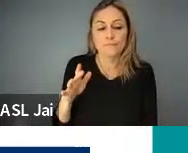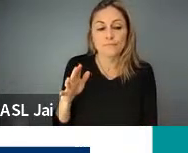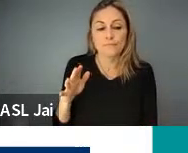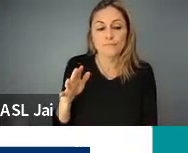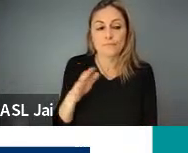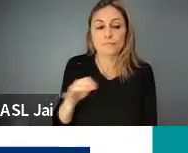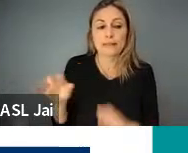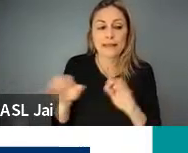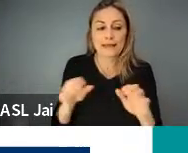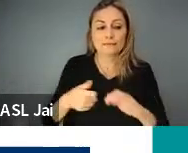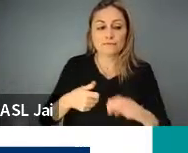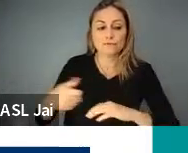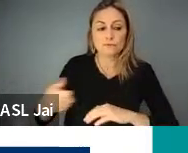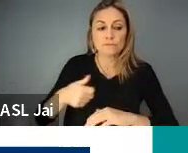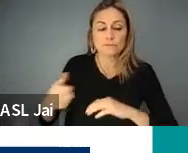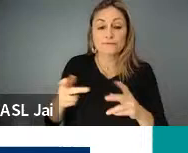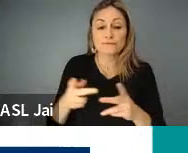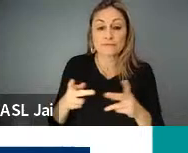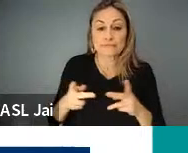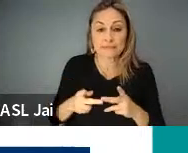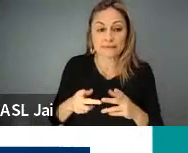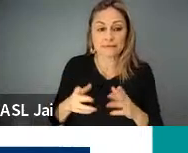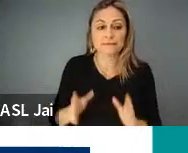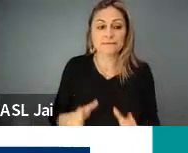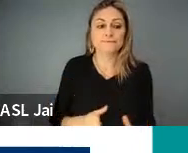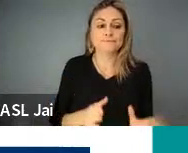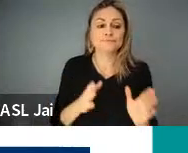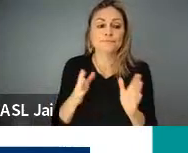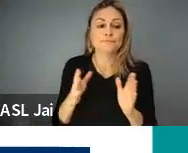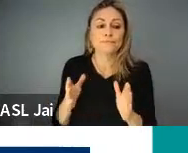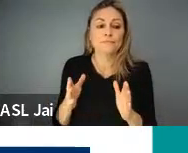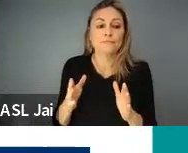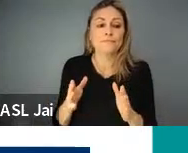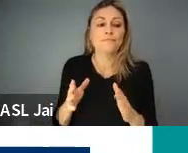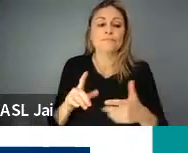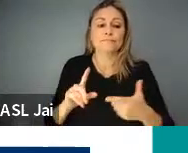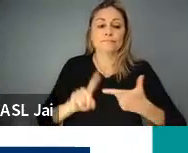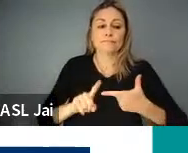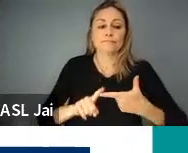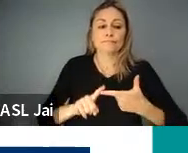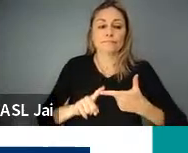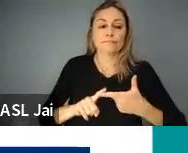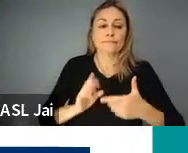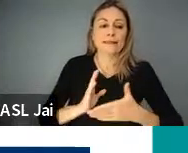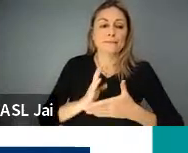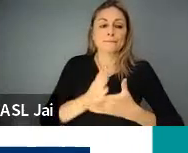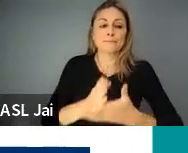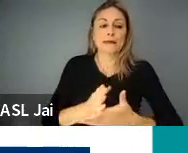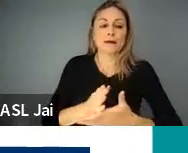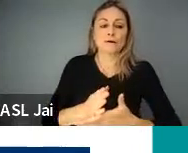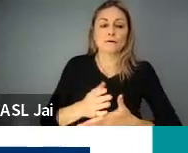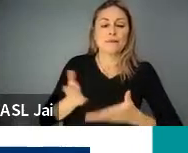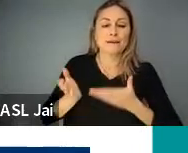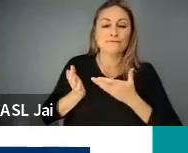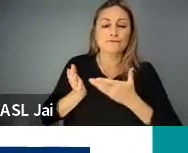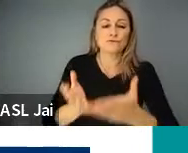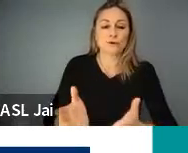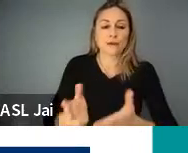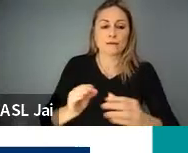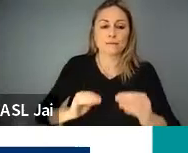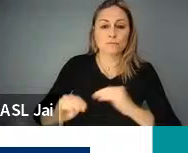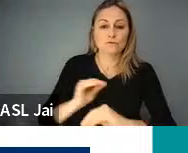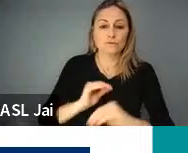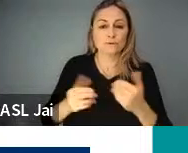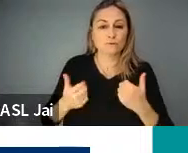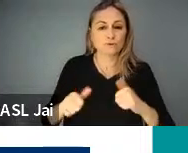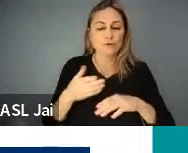active transportation facilities. There is impaired freight movement today in the corridor that we're trying to